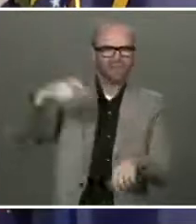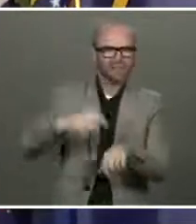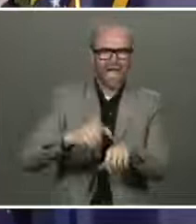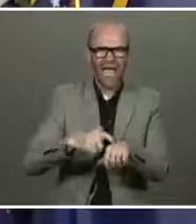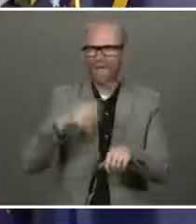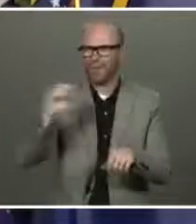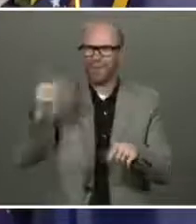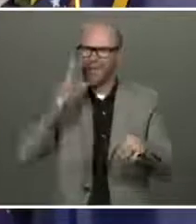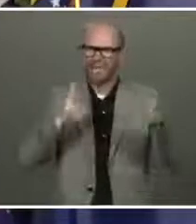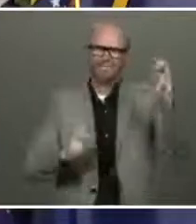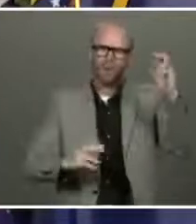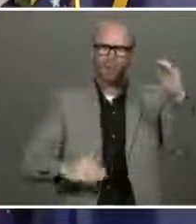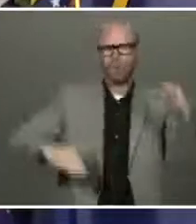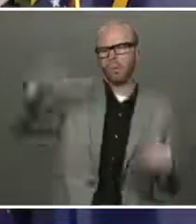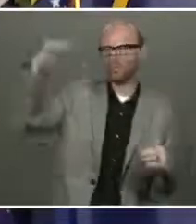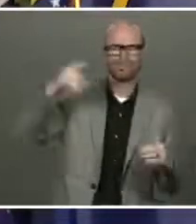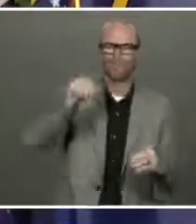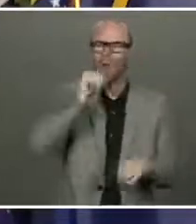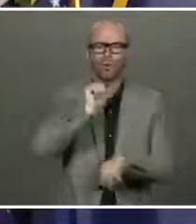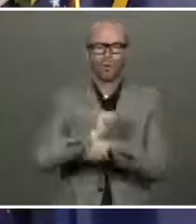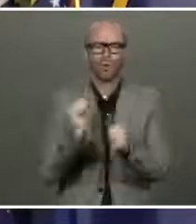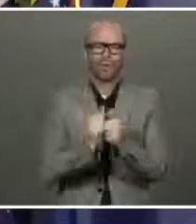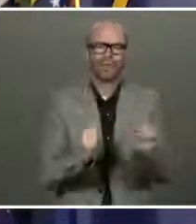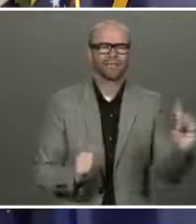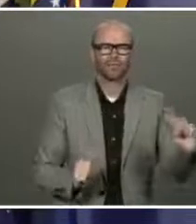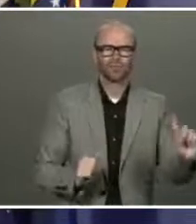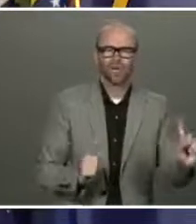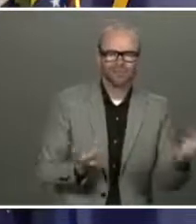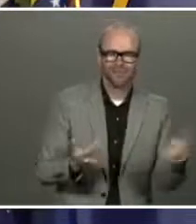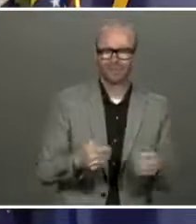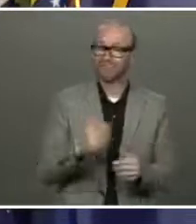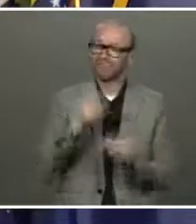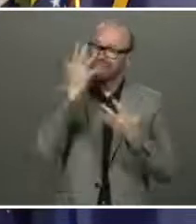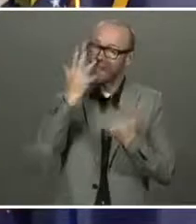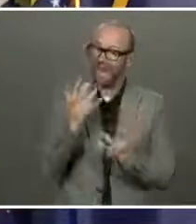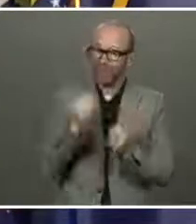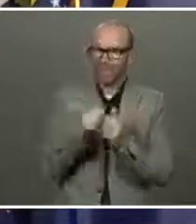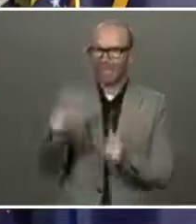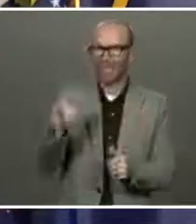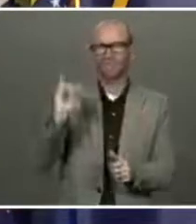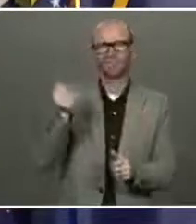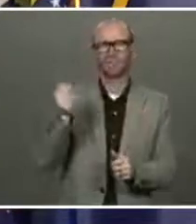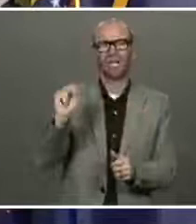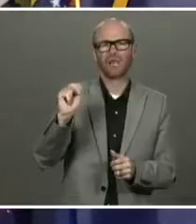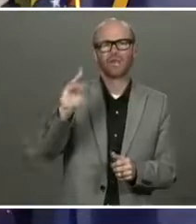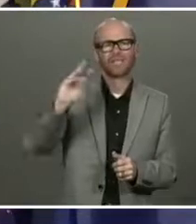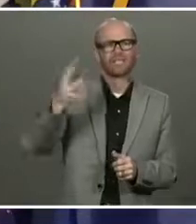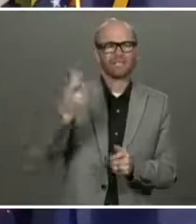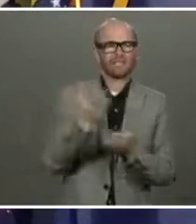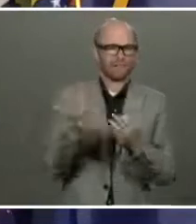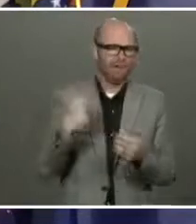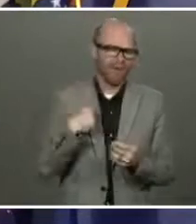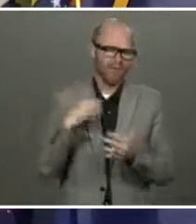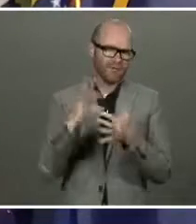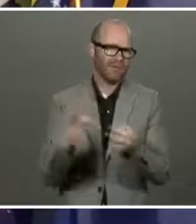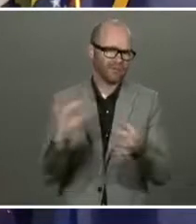and sadly, in this case again, with the January 6th stuff that I've been very outspoken on,